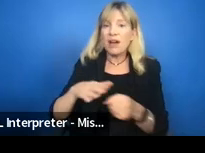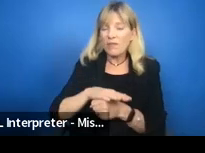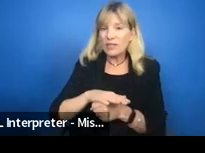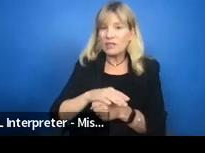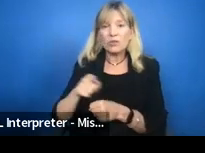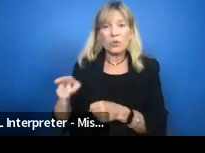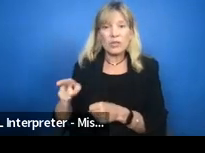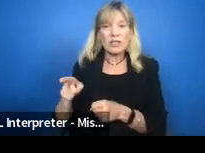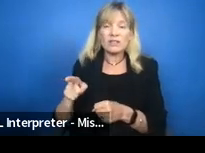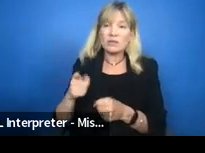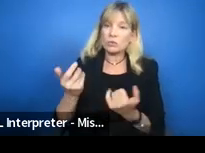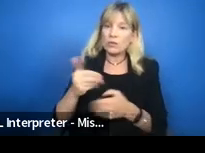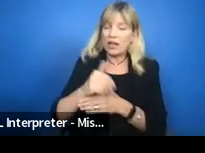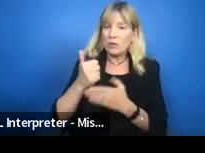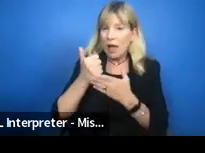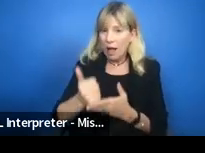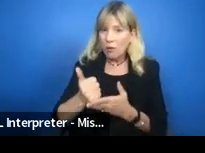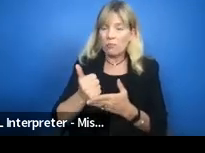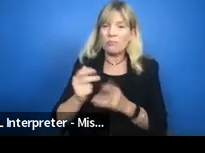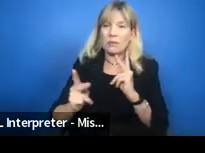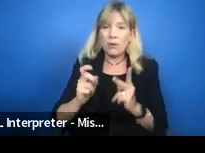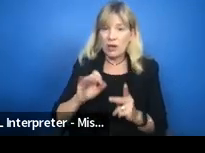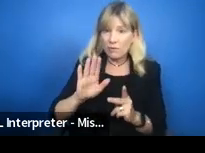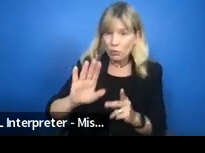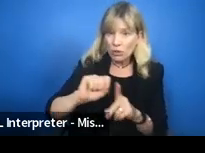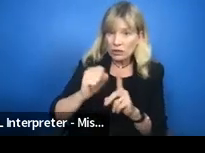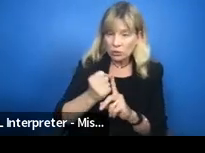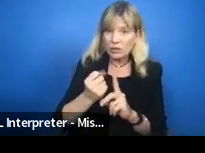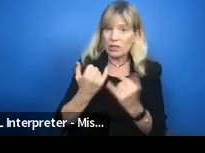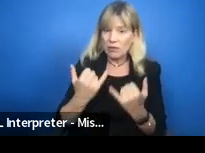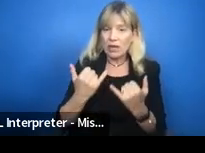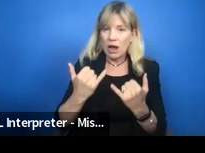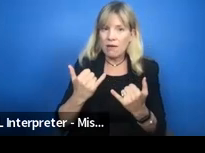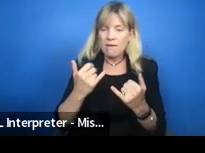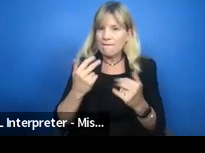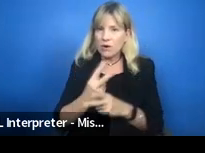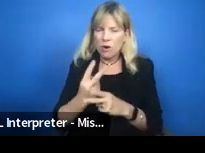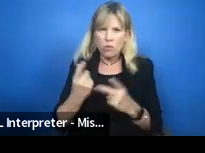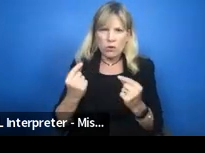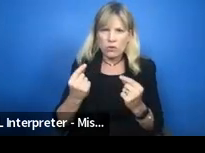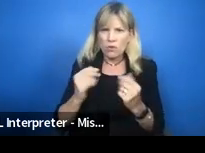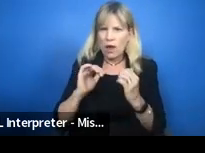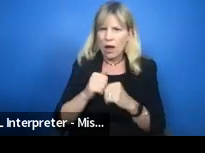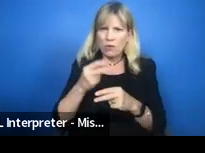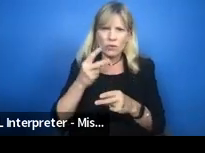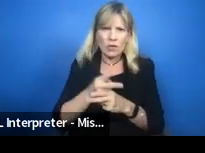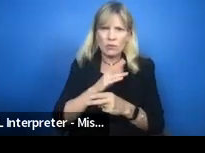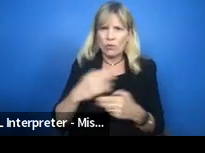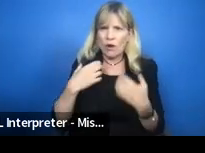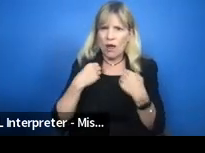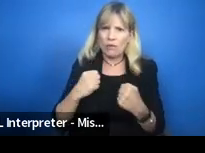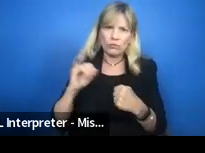help people, if that's your situation, navigate what to do and how to maintain healthcare